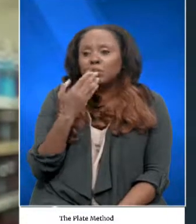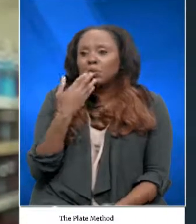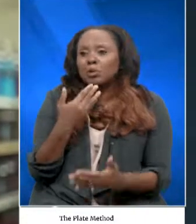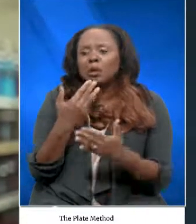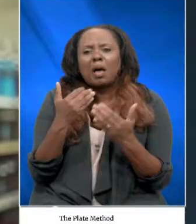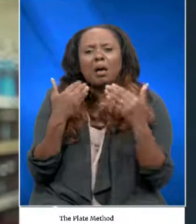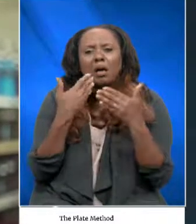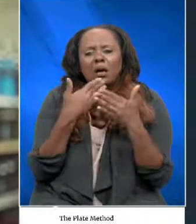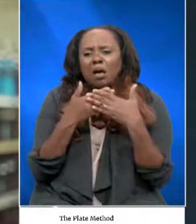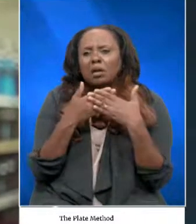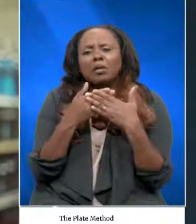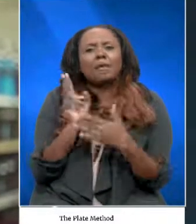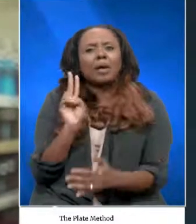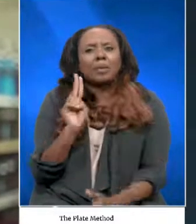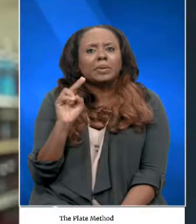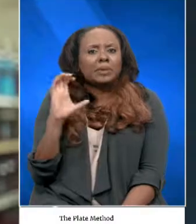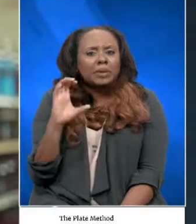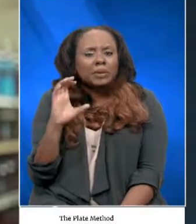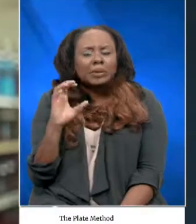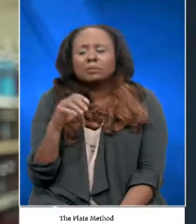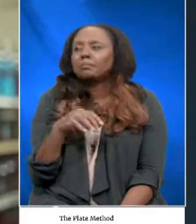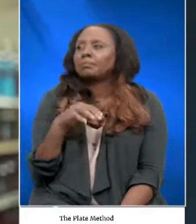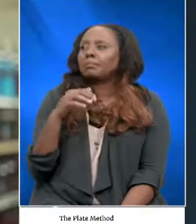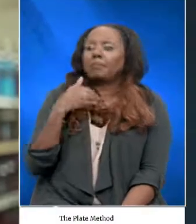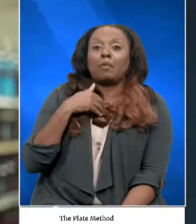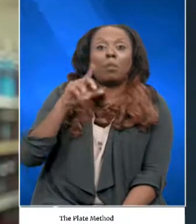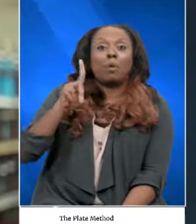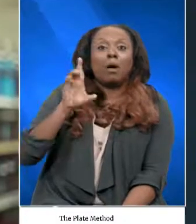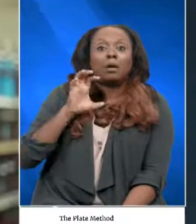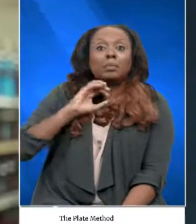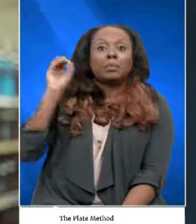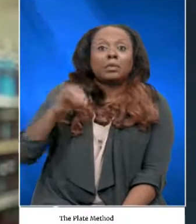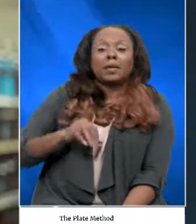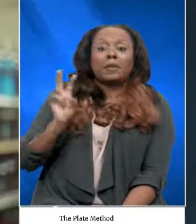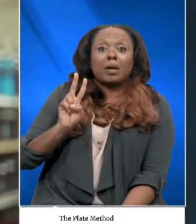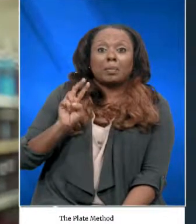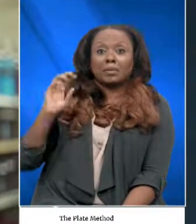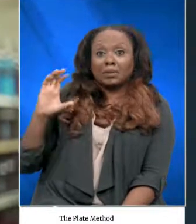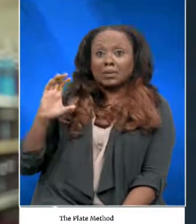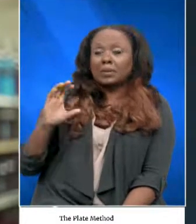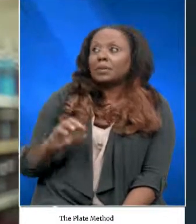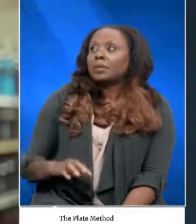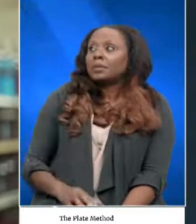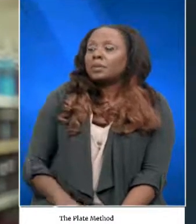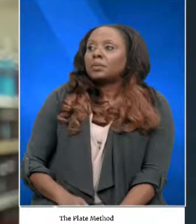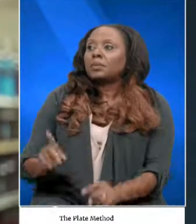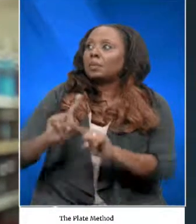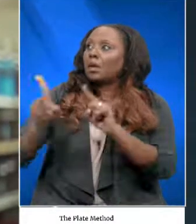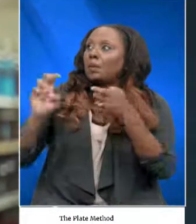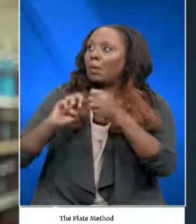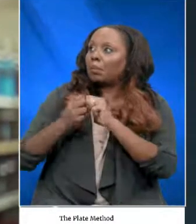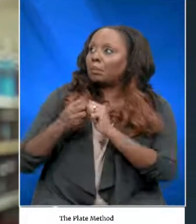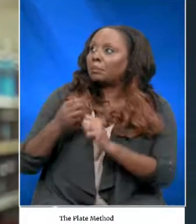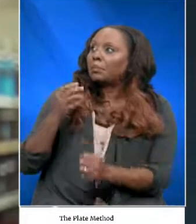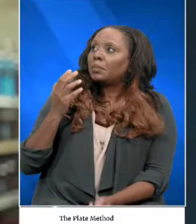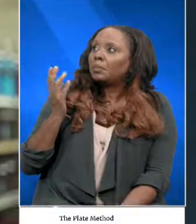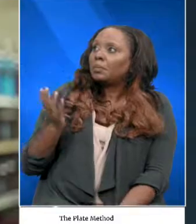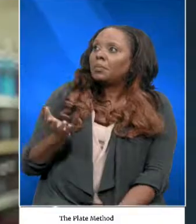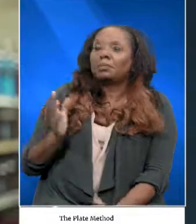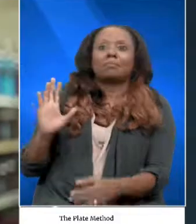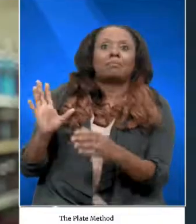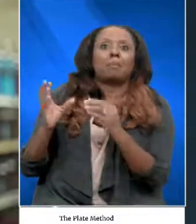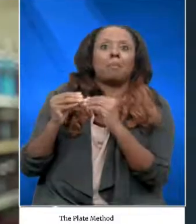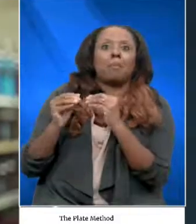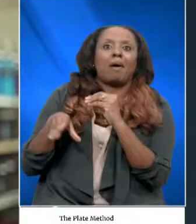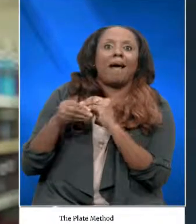this particular juice here, we have 100% vitamin C. But the problem in this juice here is the amount of added sugar.